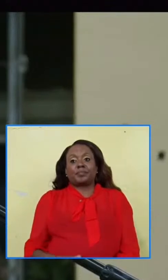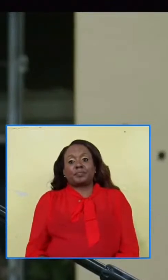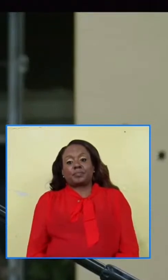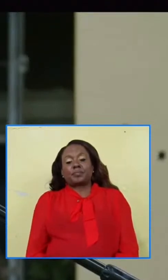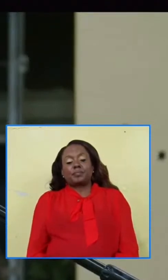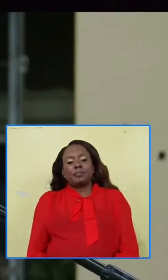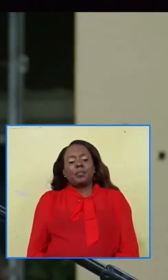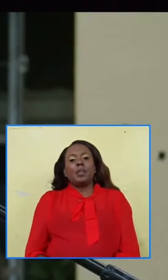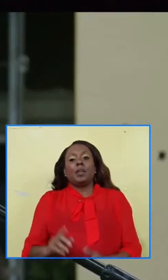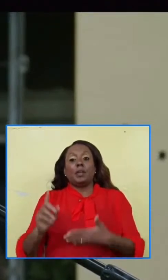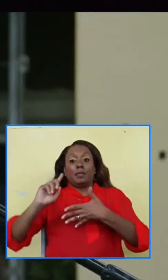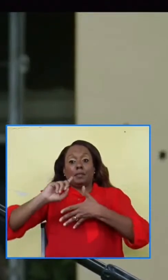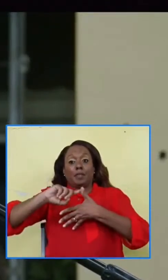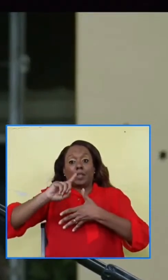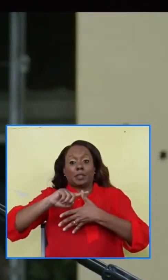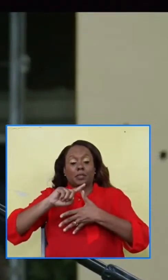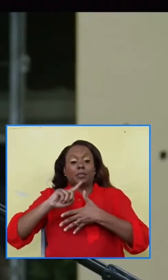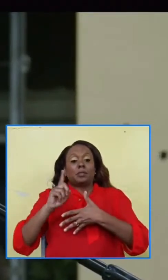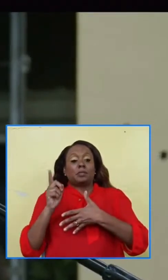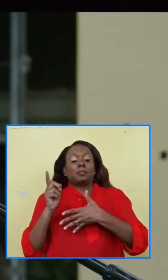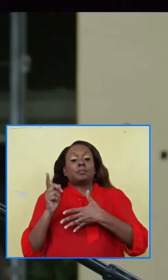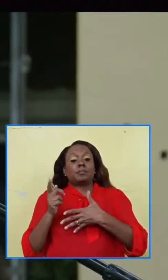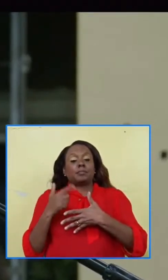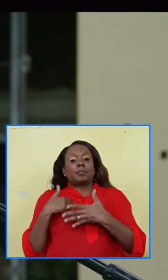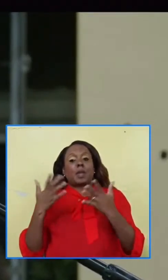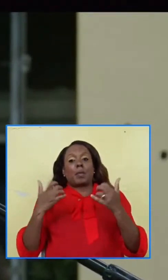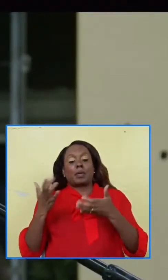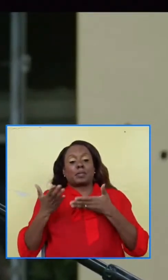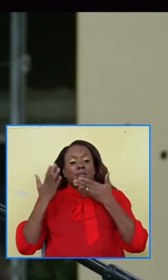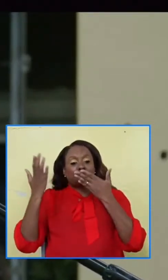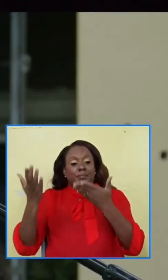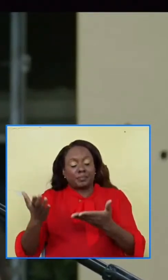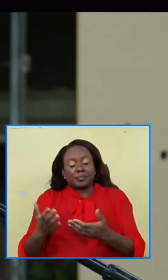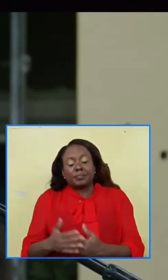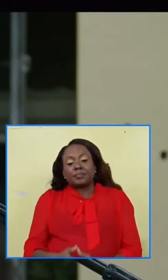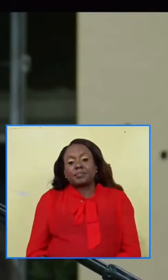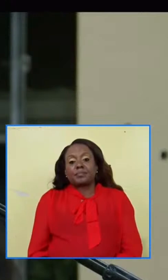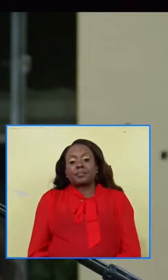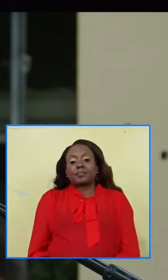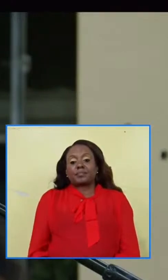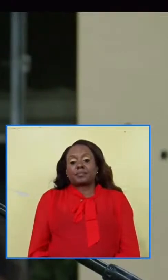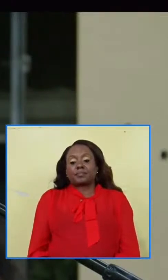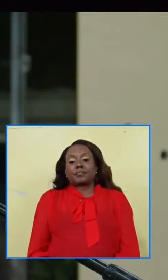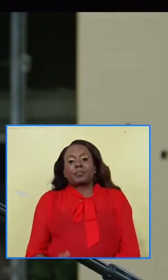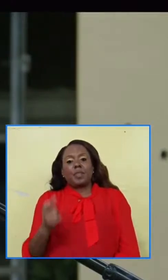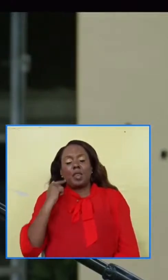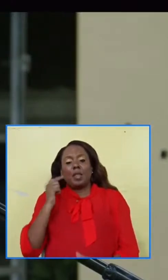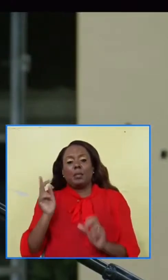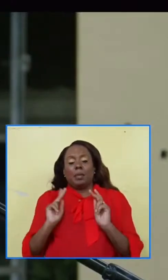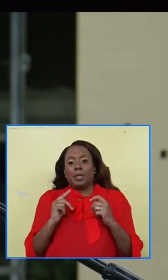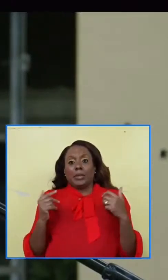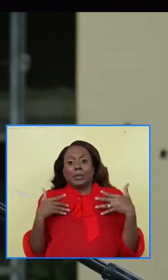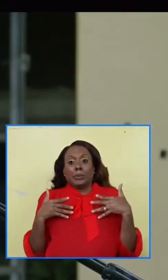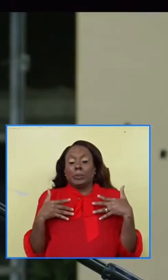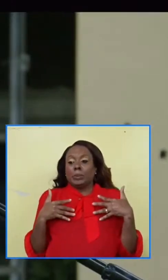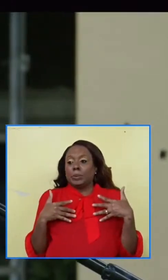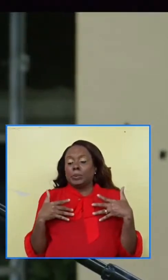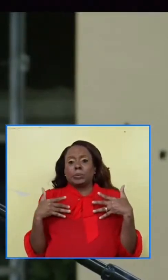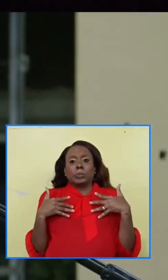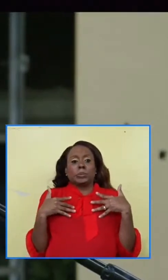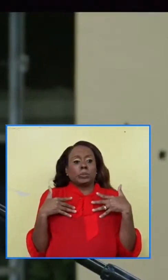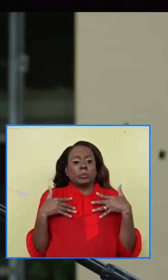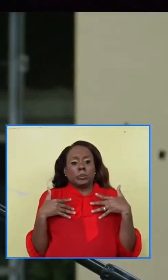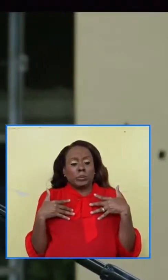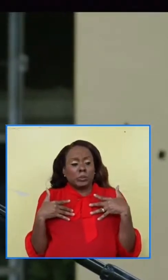like to suggest, right, that right now we're in kind of a panic mode. And in my mind,